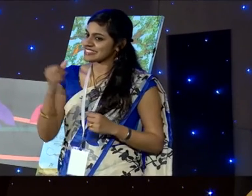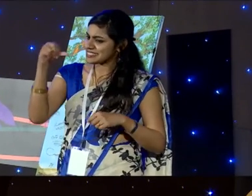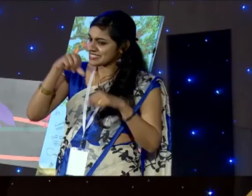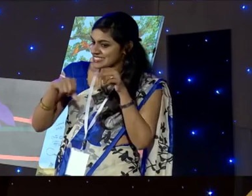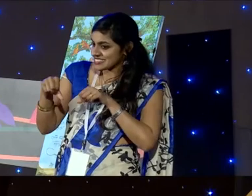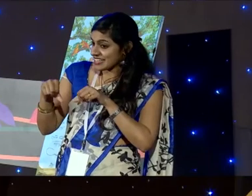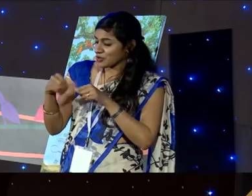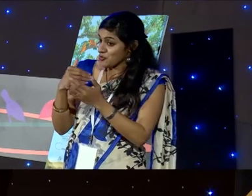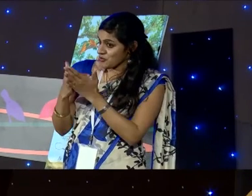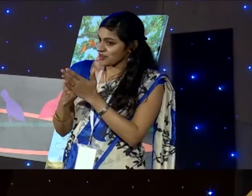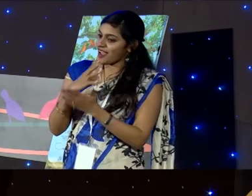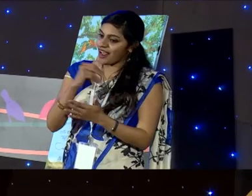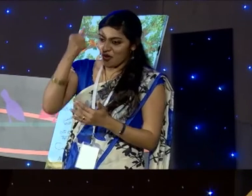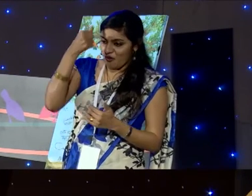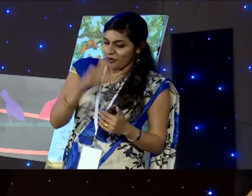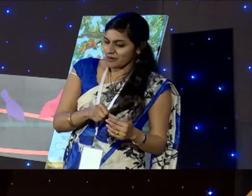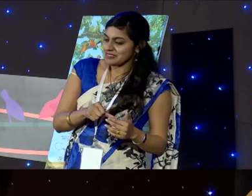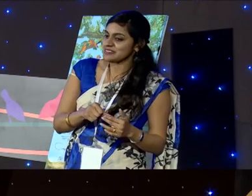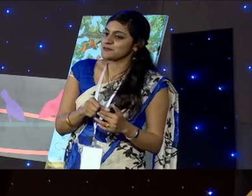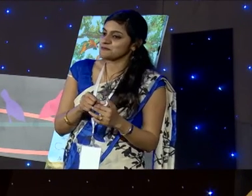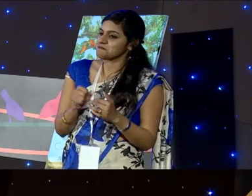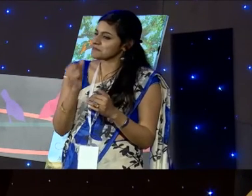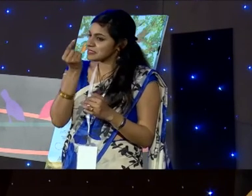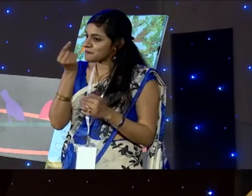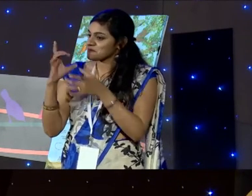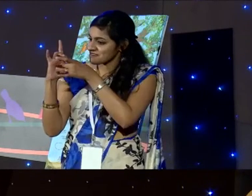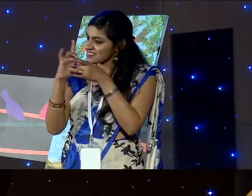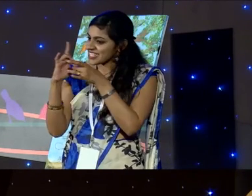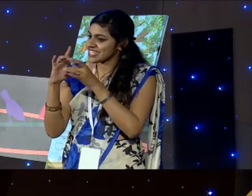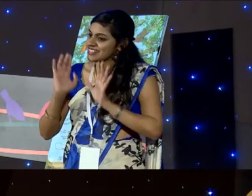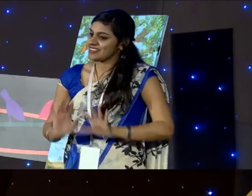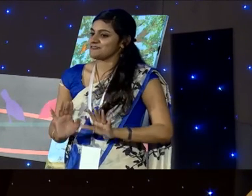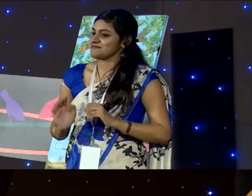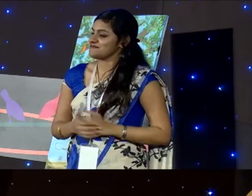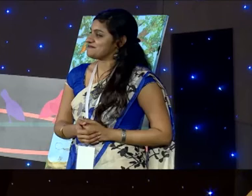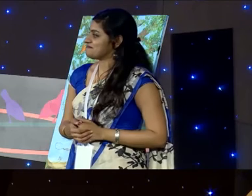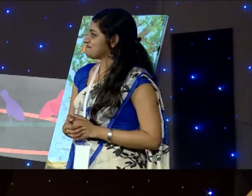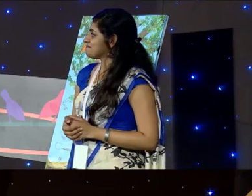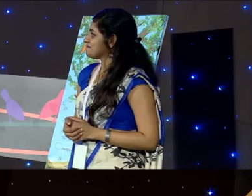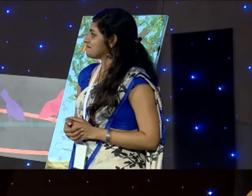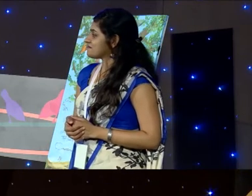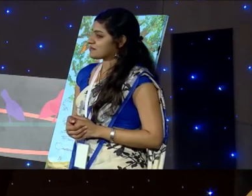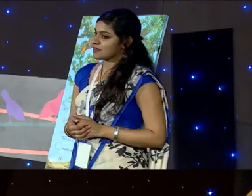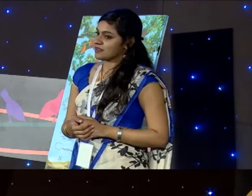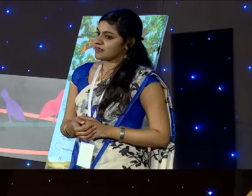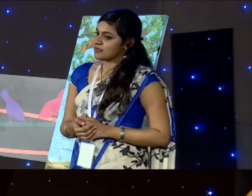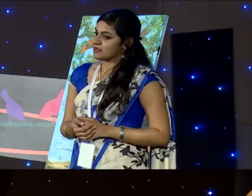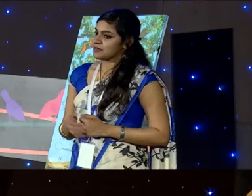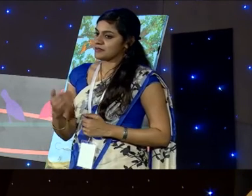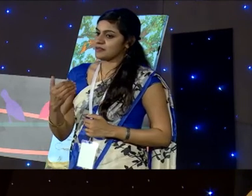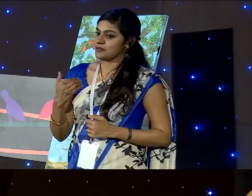good scientist and having some traits of autism. In my university in